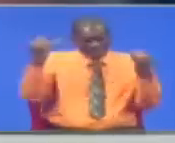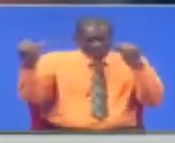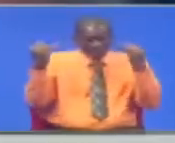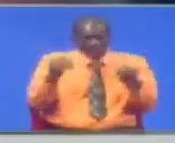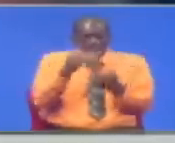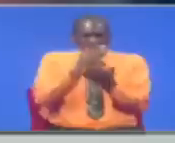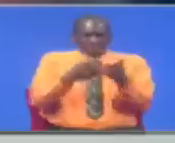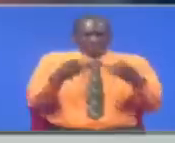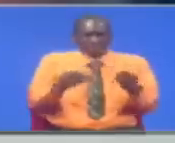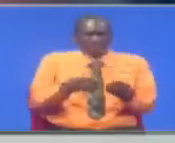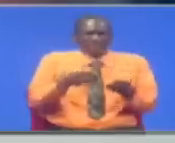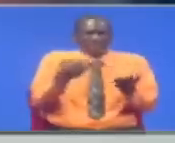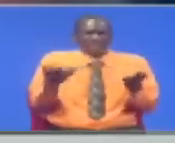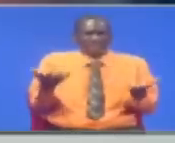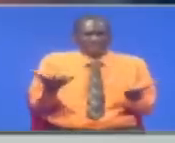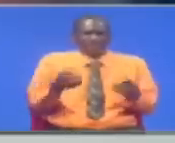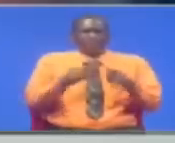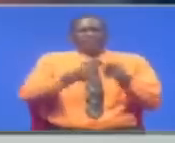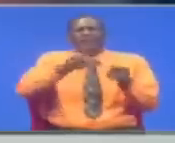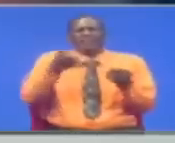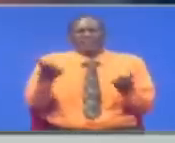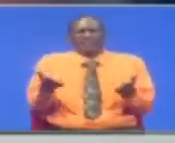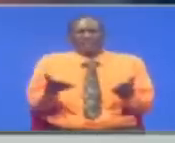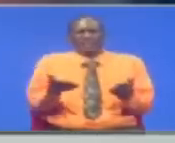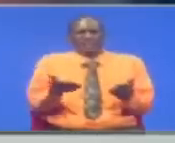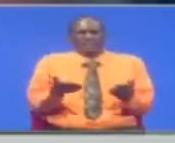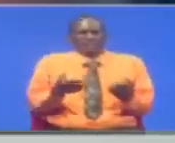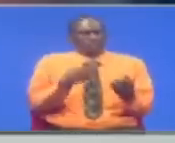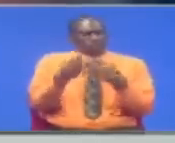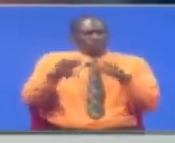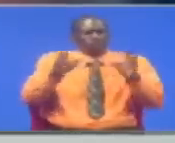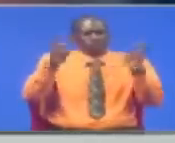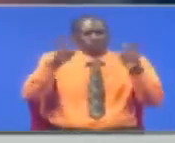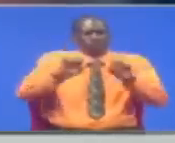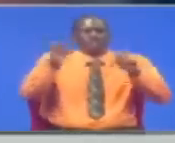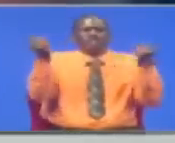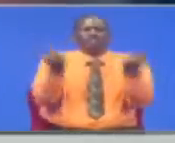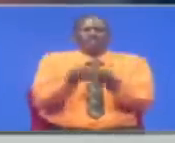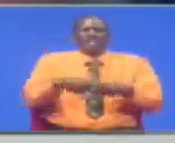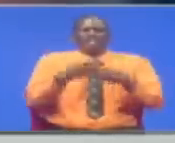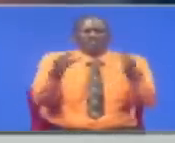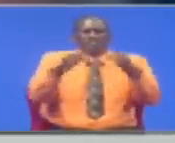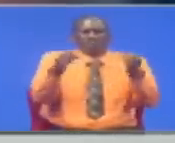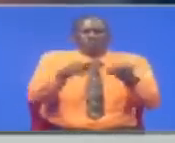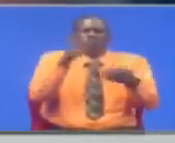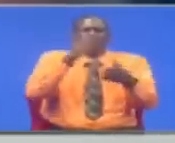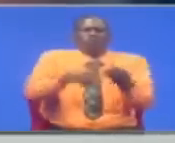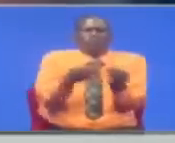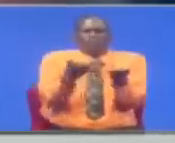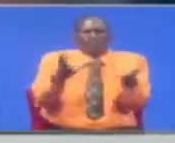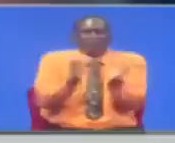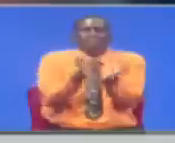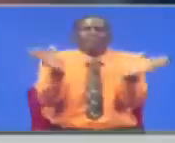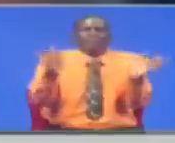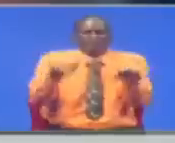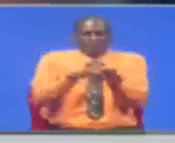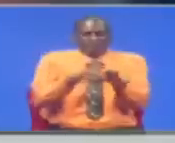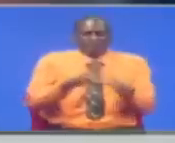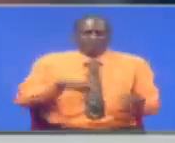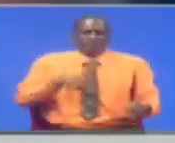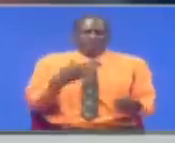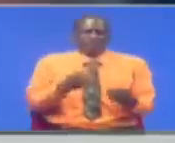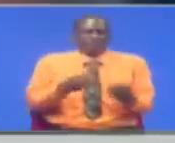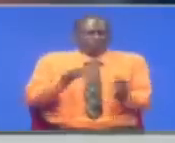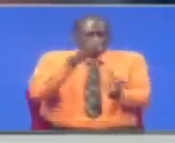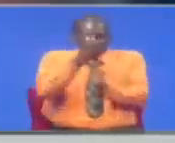are random, quite honestly, while others address the issues in society and make statements on what many wananchi feel. We compiled some